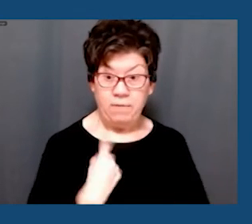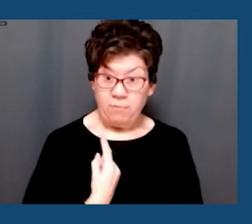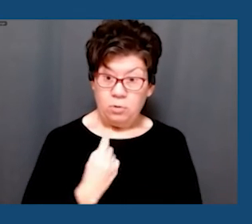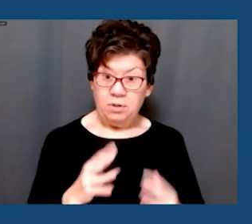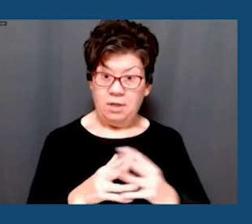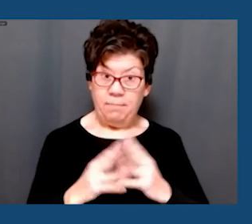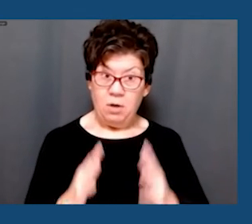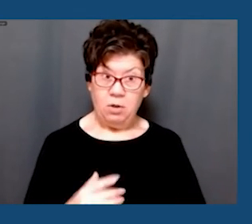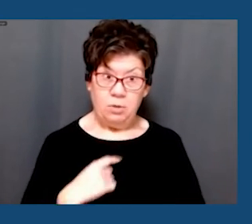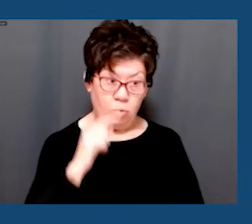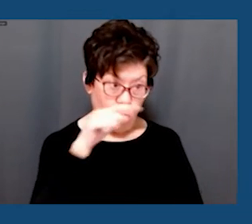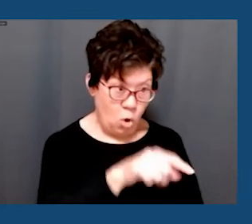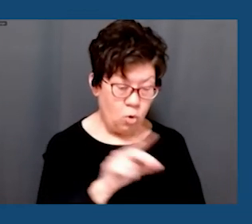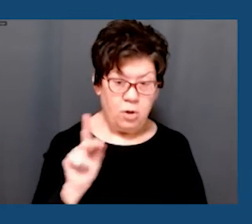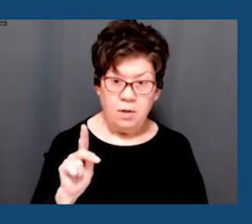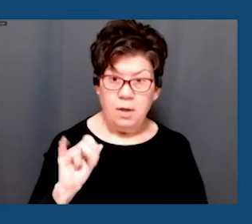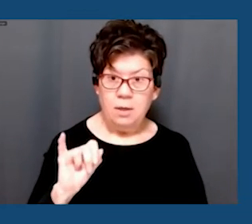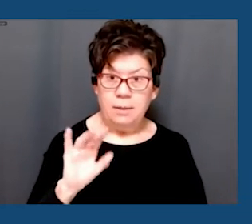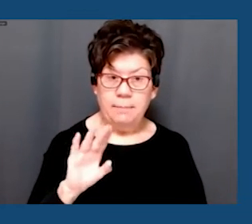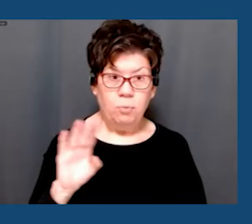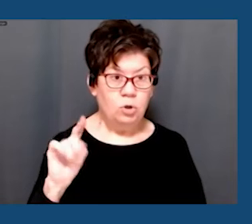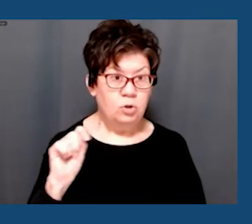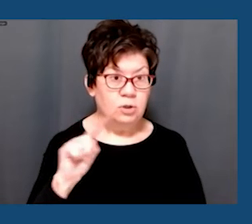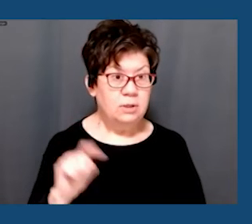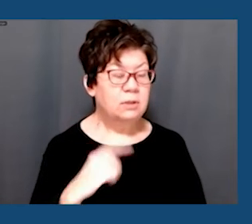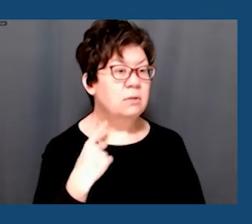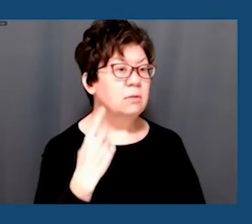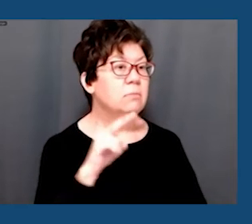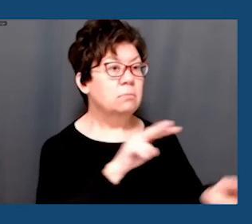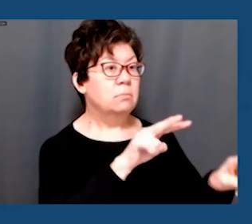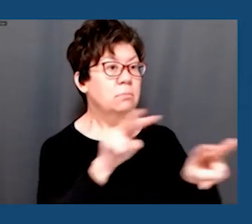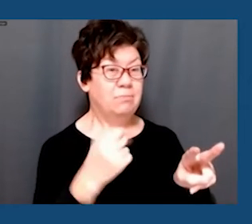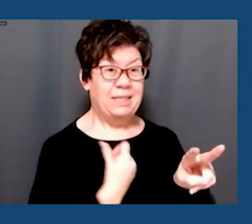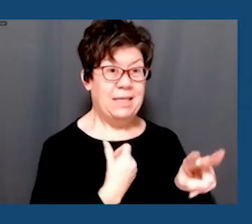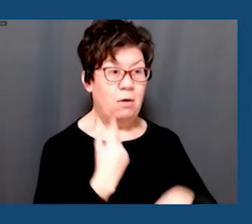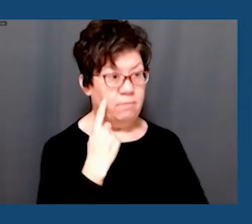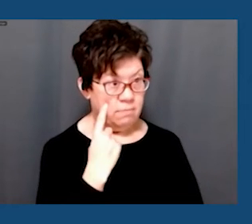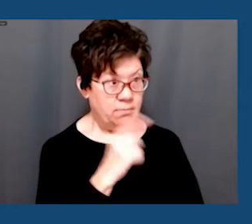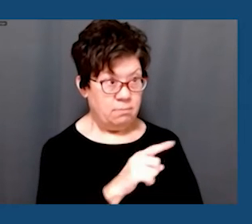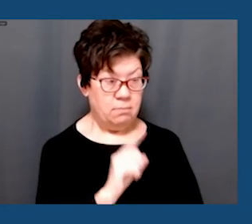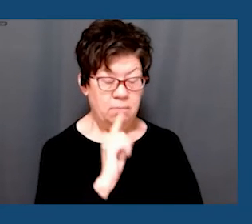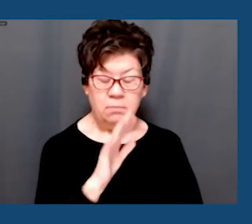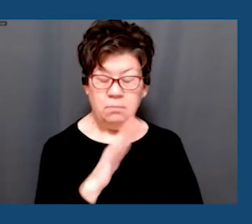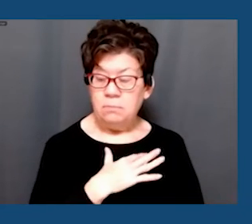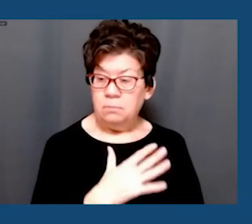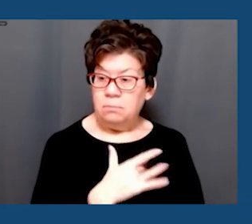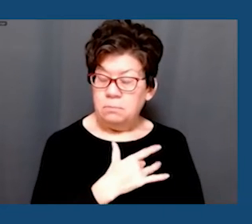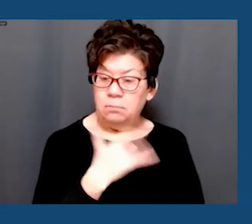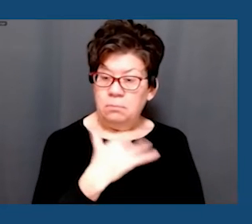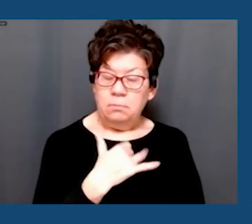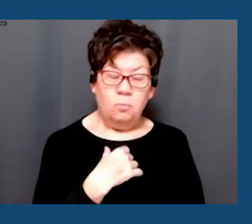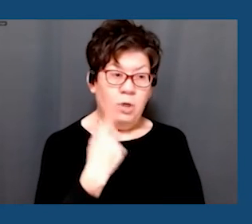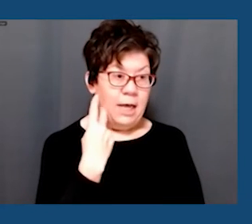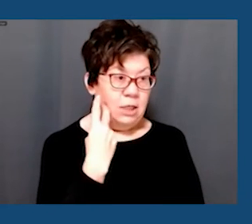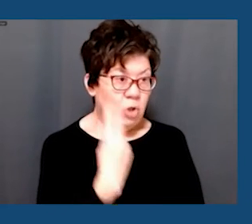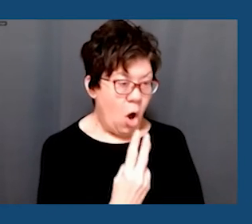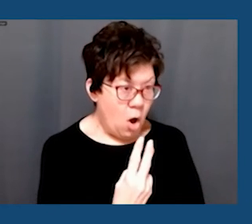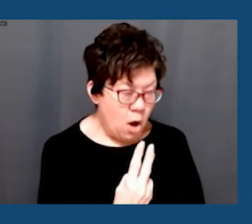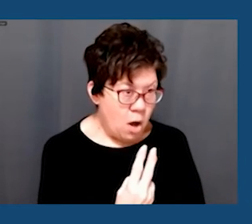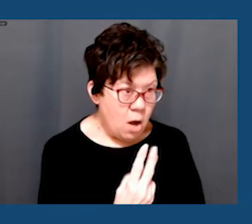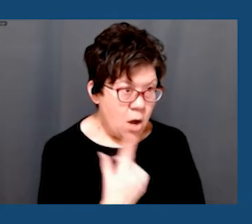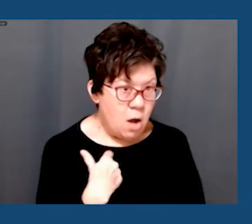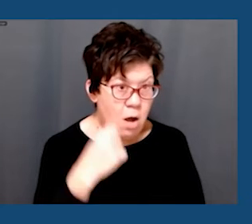kibbutz and see what happened there. And I'm forever changed by that experience. When I saw the capability of